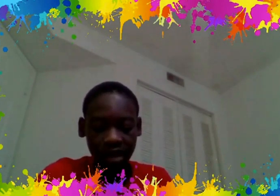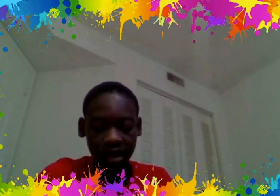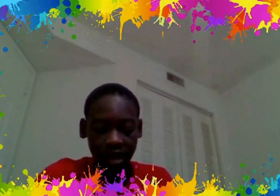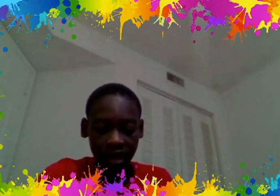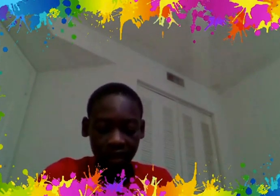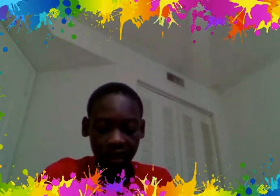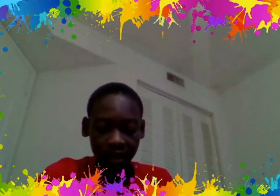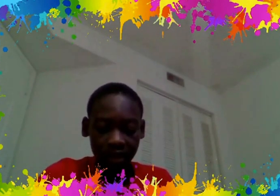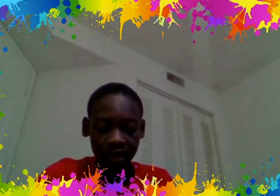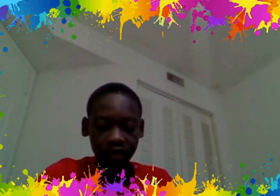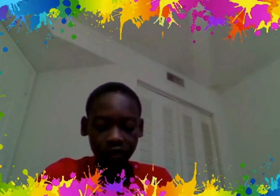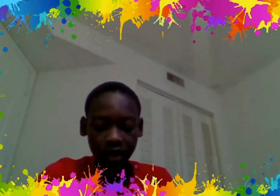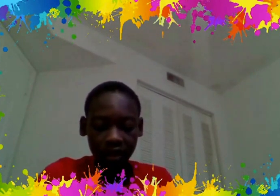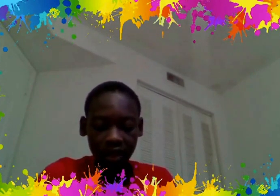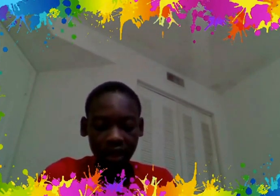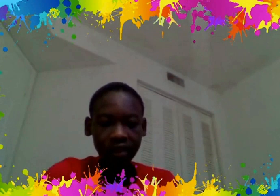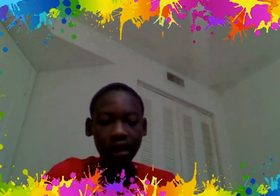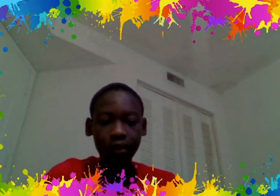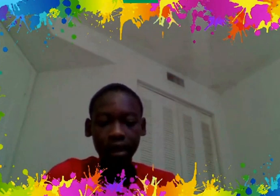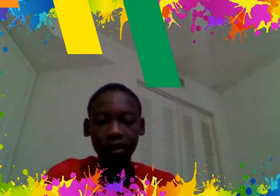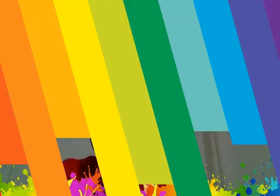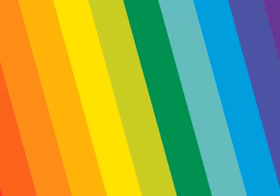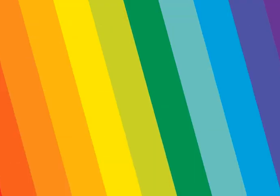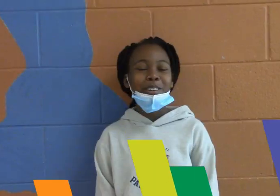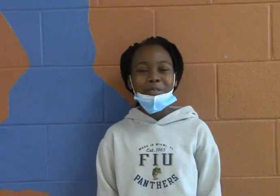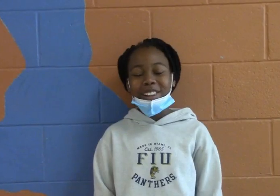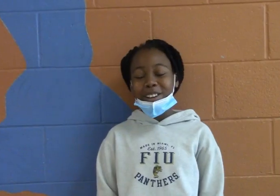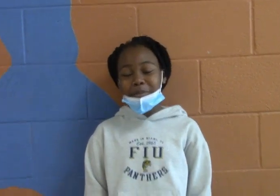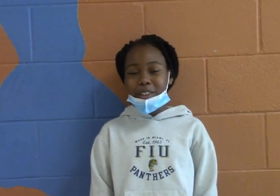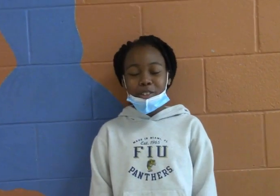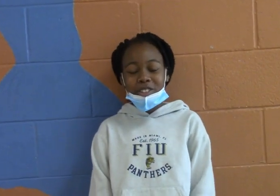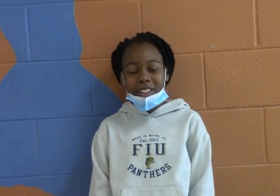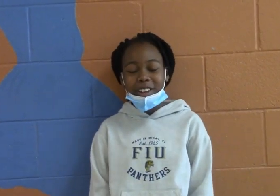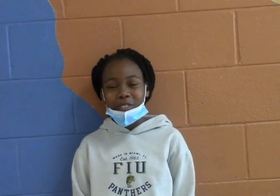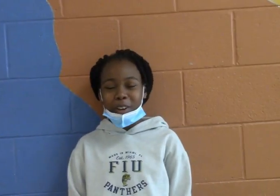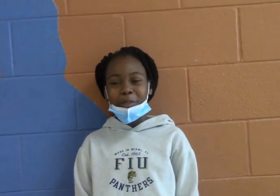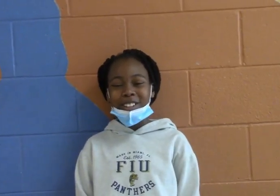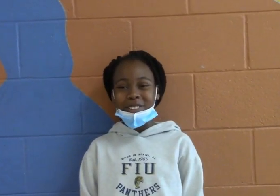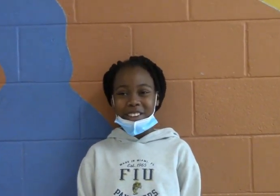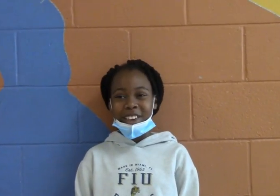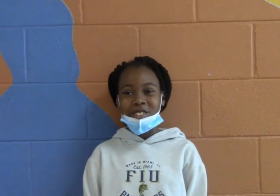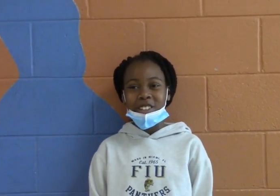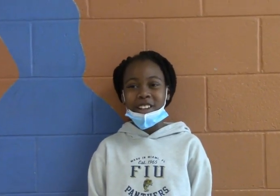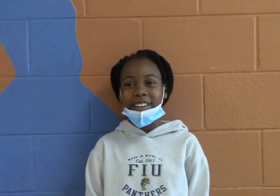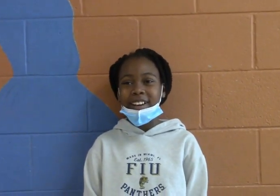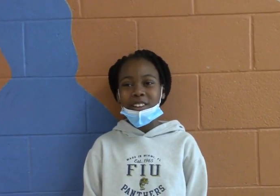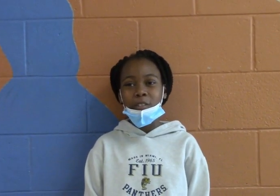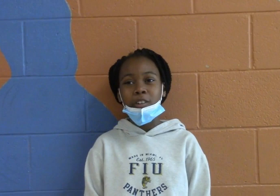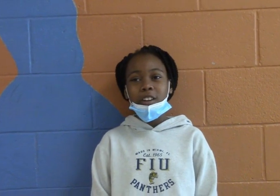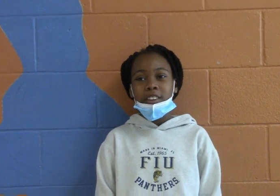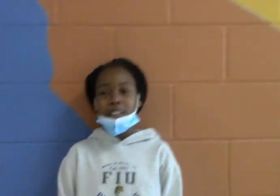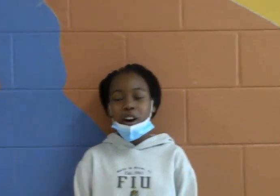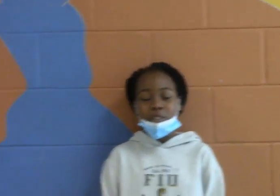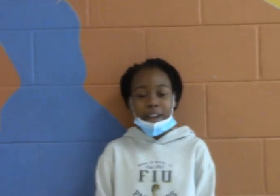perseverance, and ability to make things happen. I love my culture, and I'm very proud to be Haitian, and I